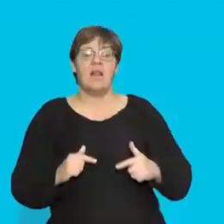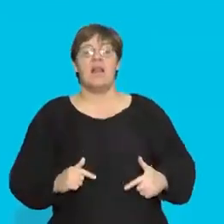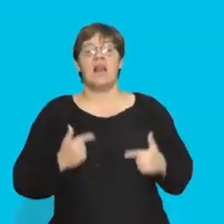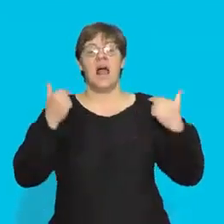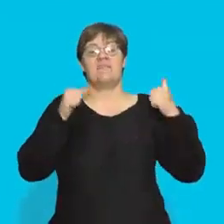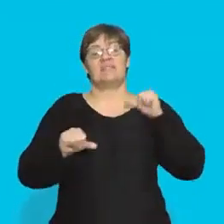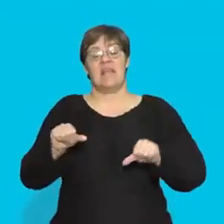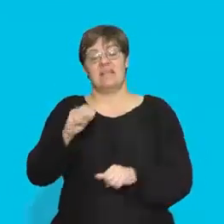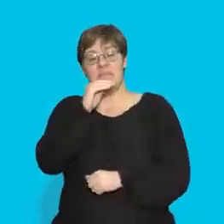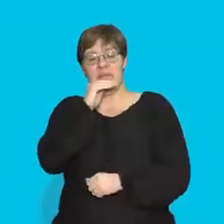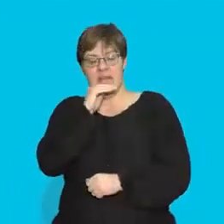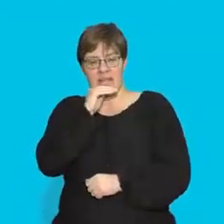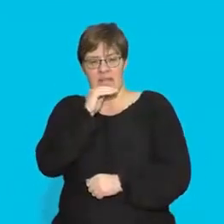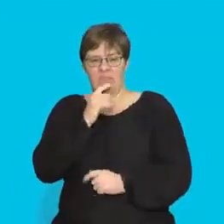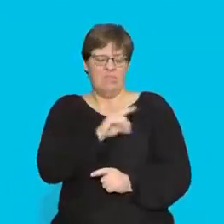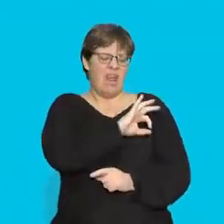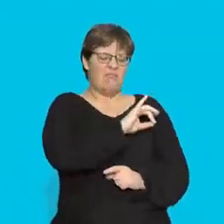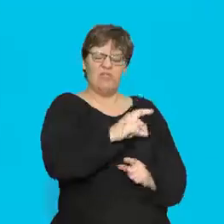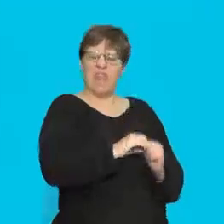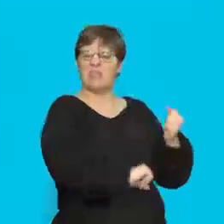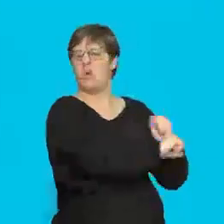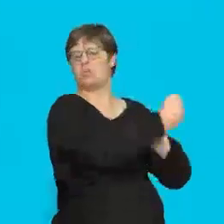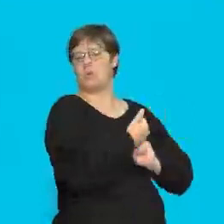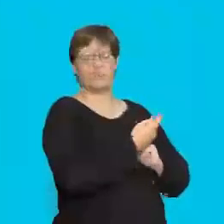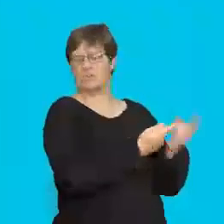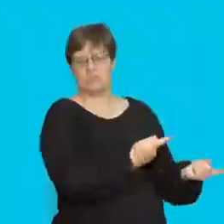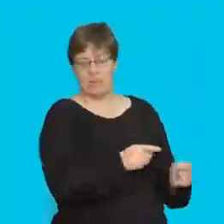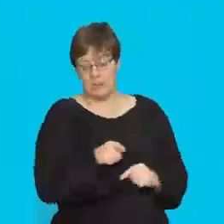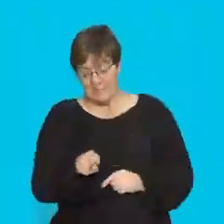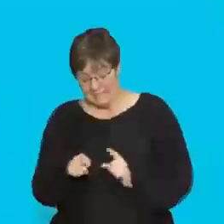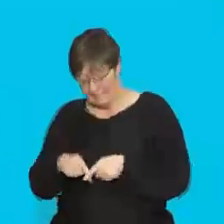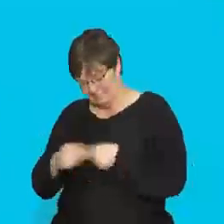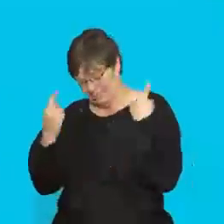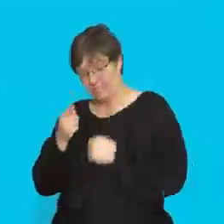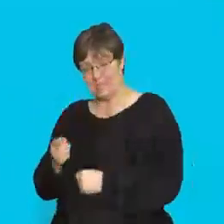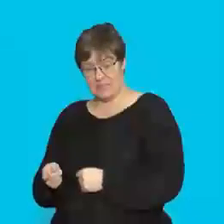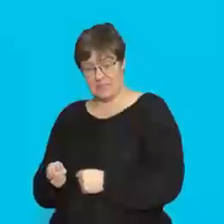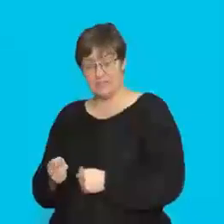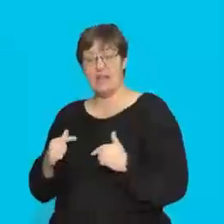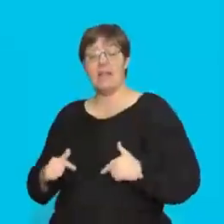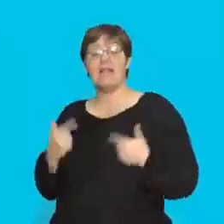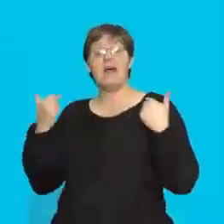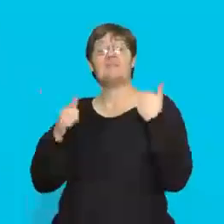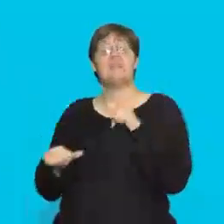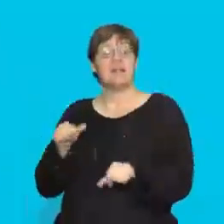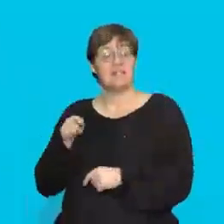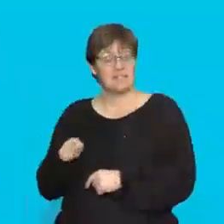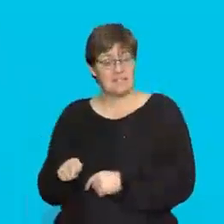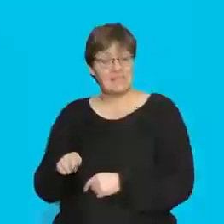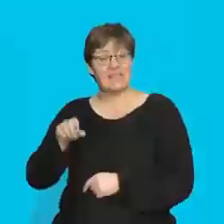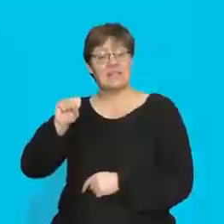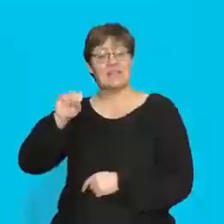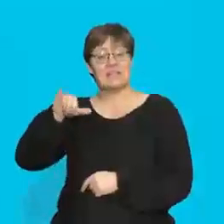of the life sciences definition that's not part of our everyday understanding of symbiosis.